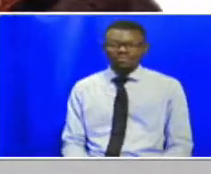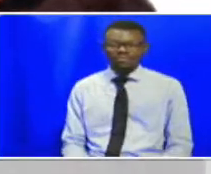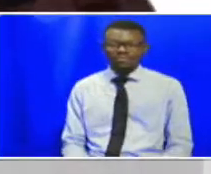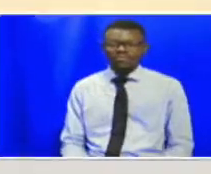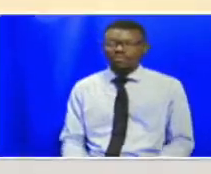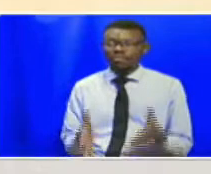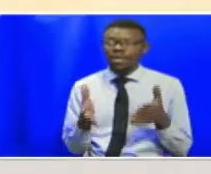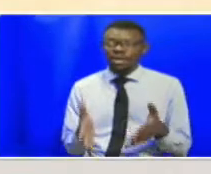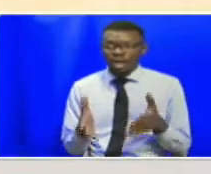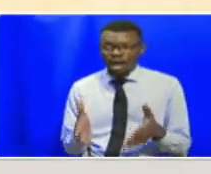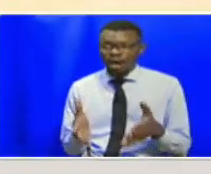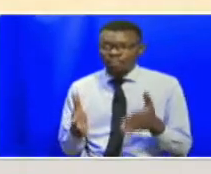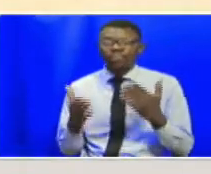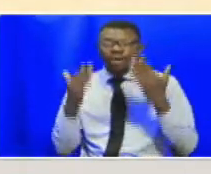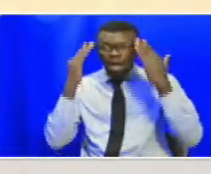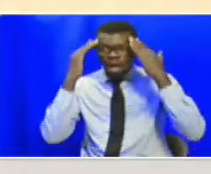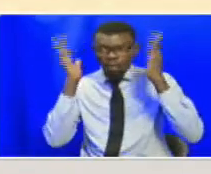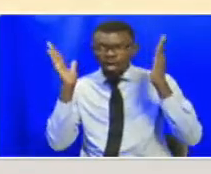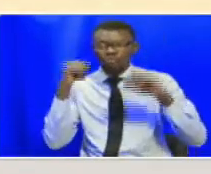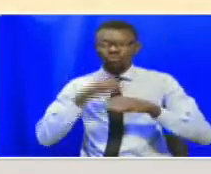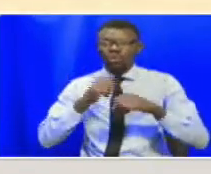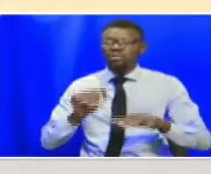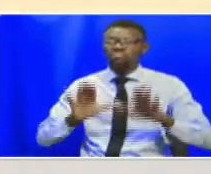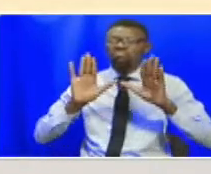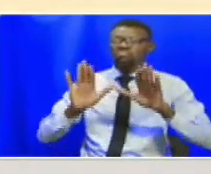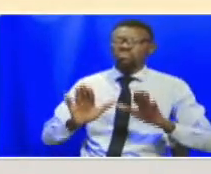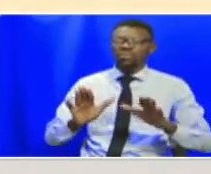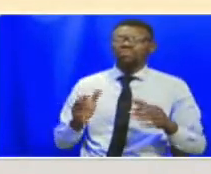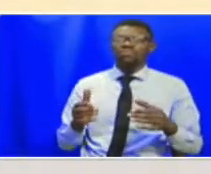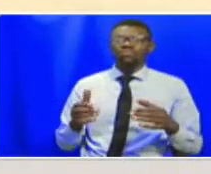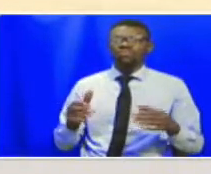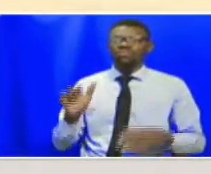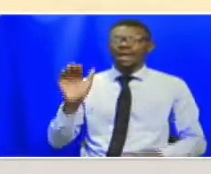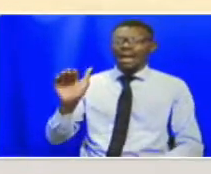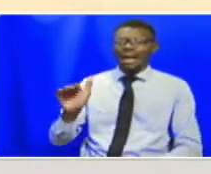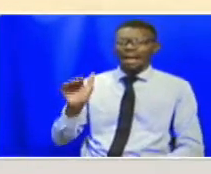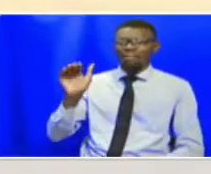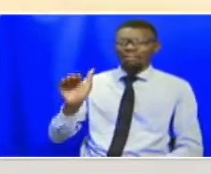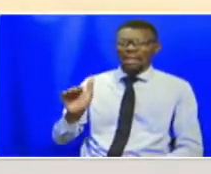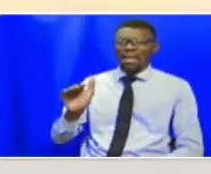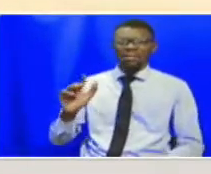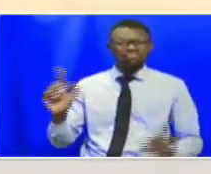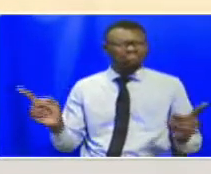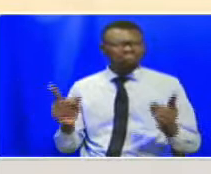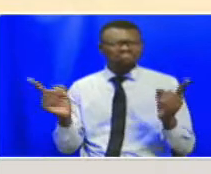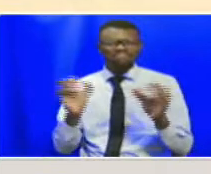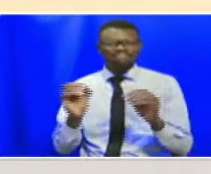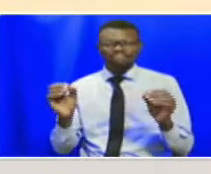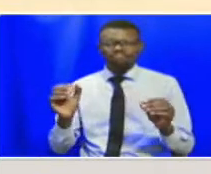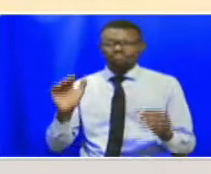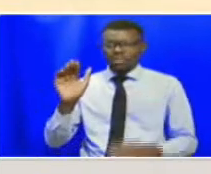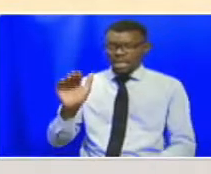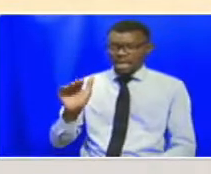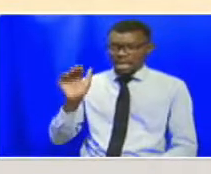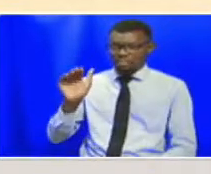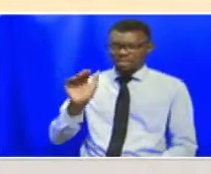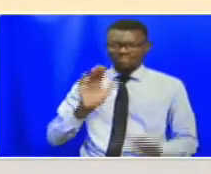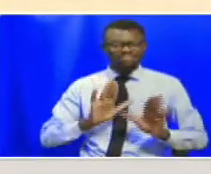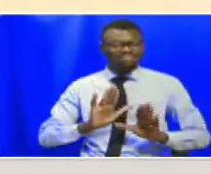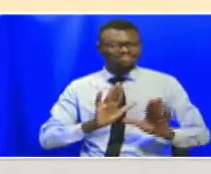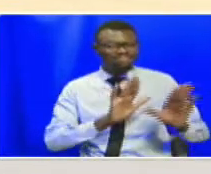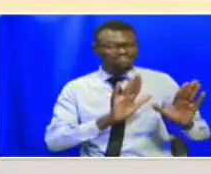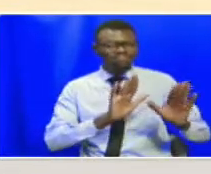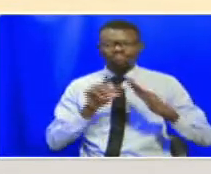Now he has discovered a school is more important than looking after camels. He abandoned the camels and visited a school to request